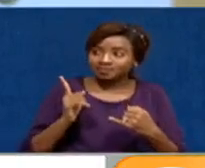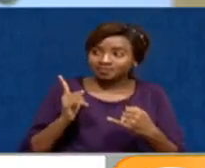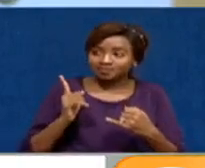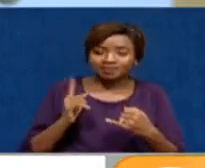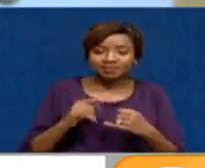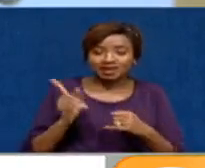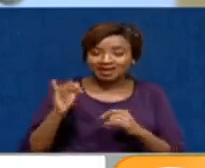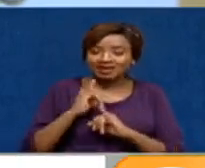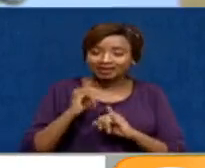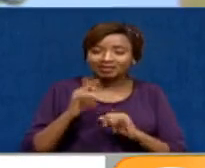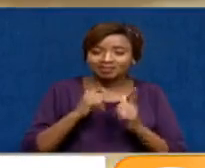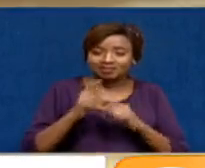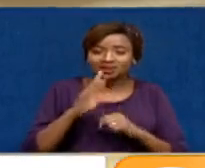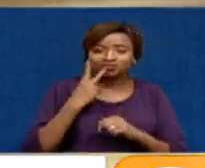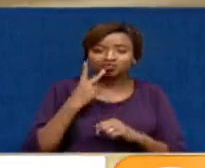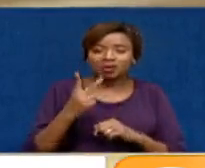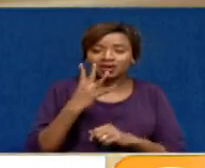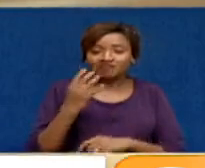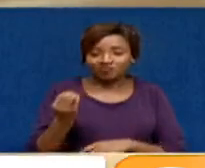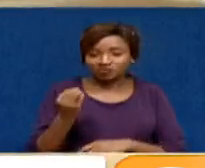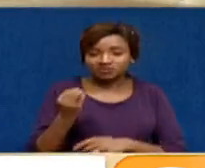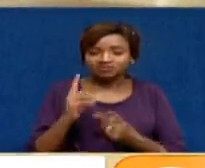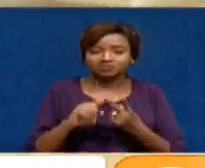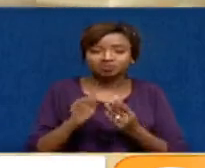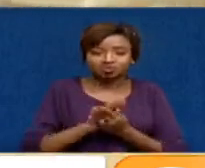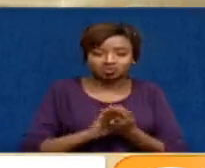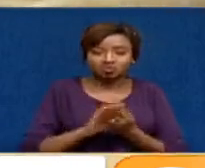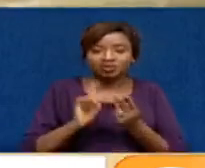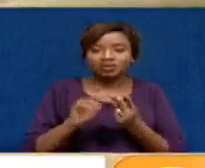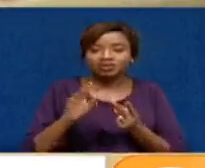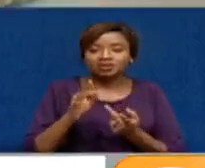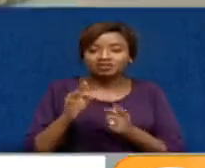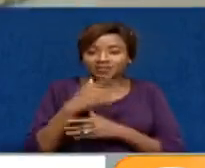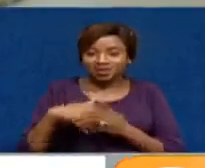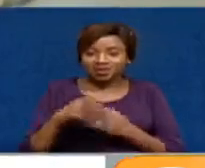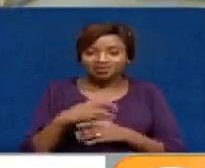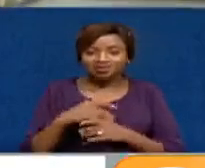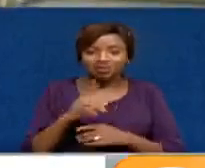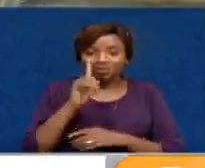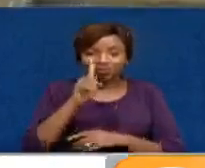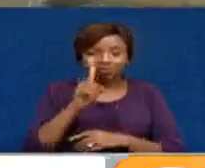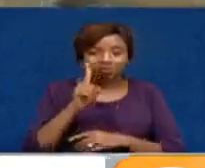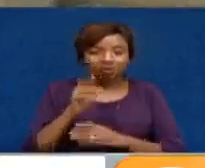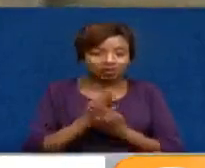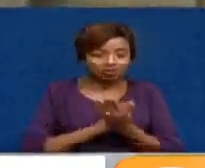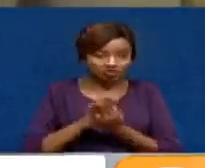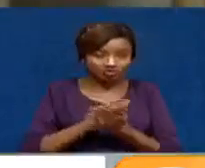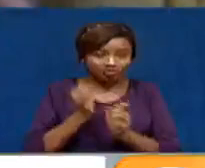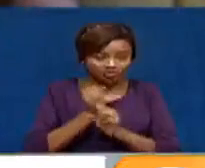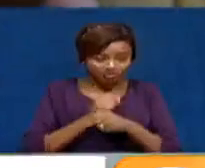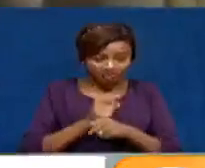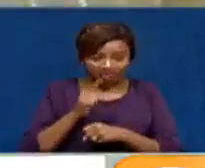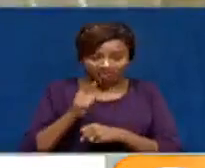milk soap goes for 240 shillings. The turmeric soap, 240 shillings. Producing a bar of soap costs at least